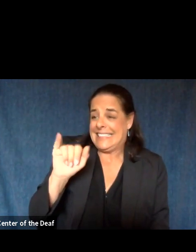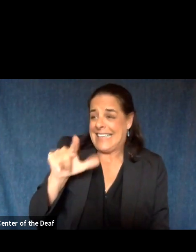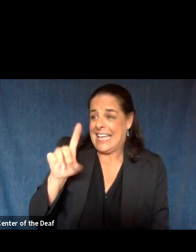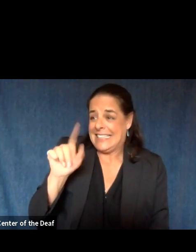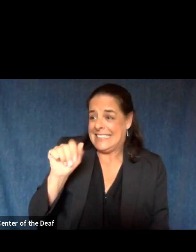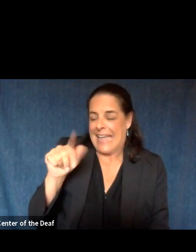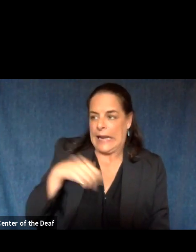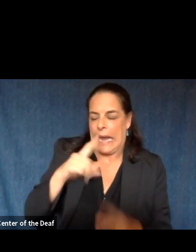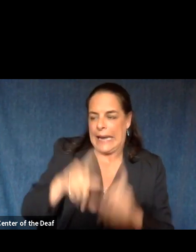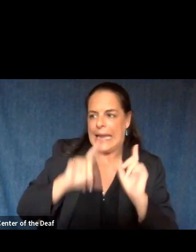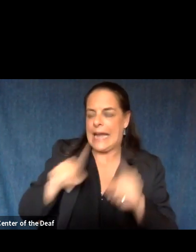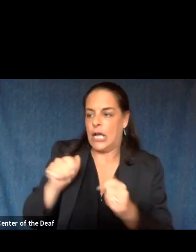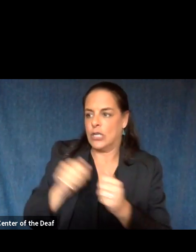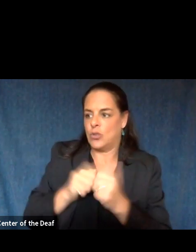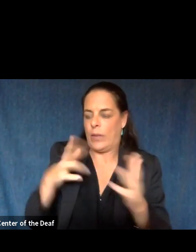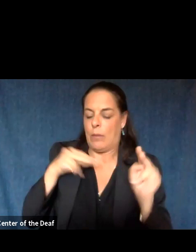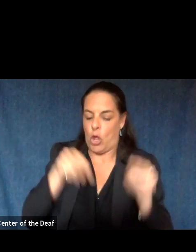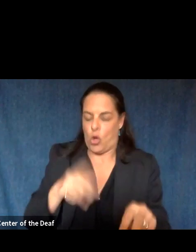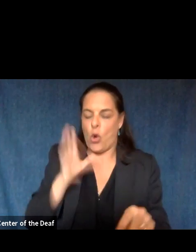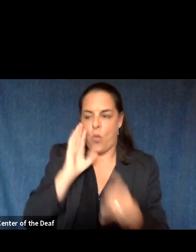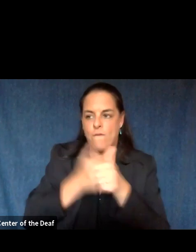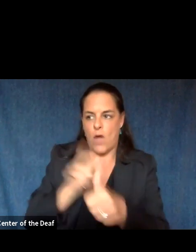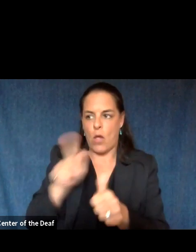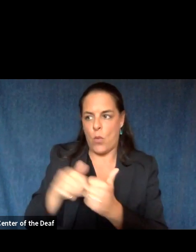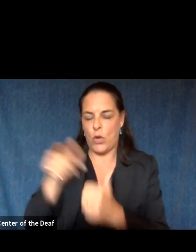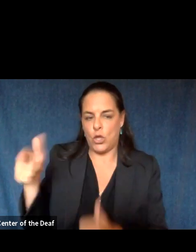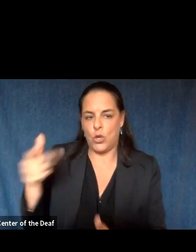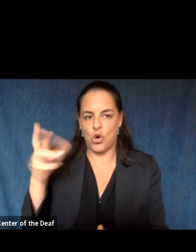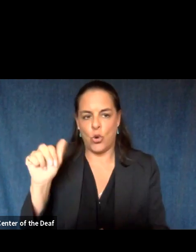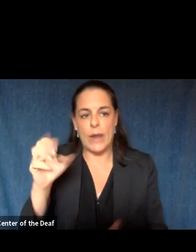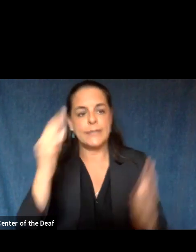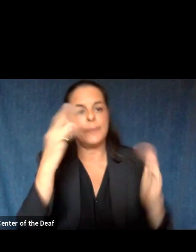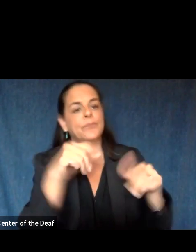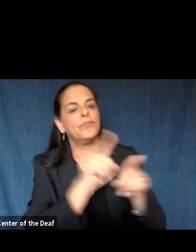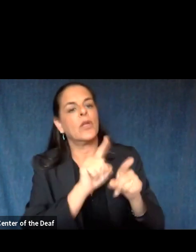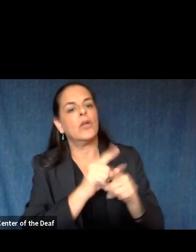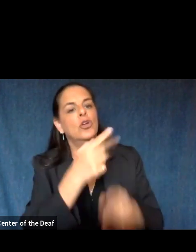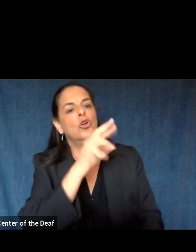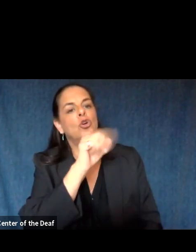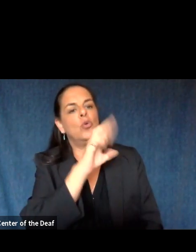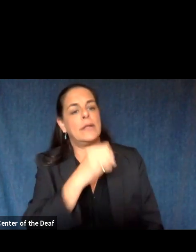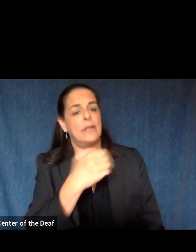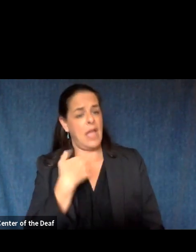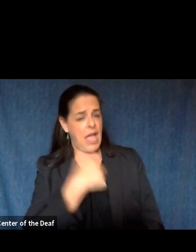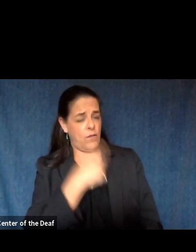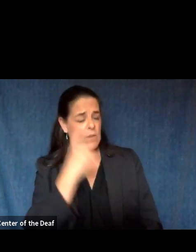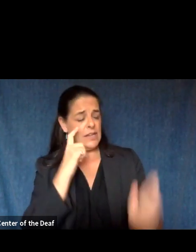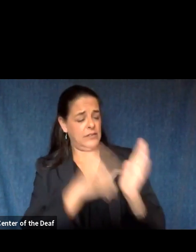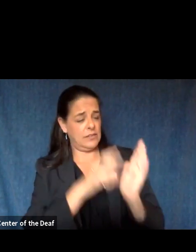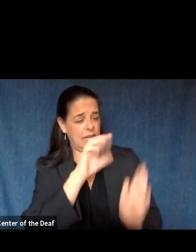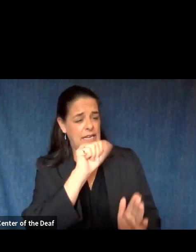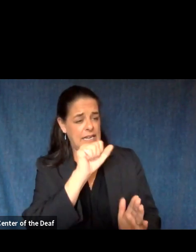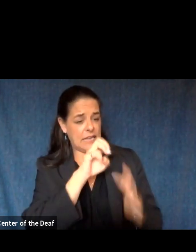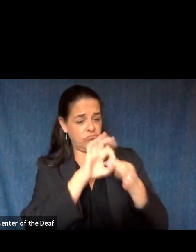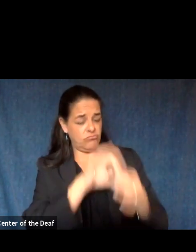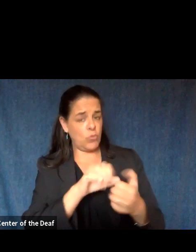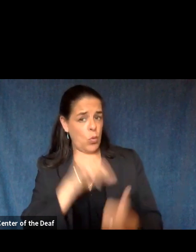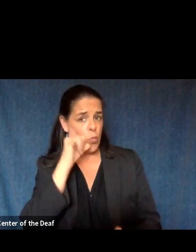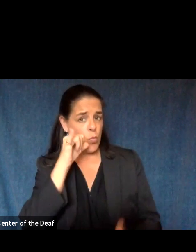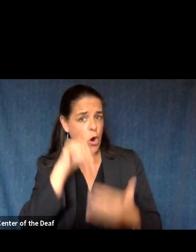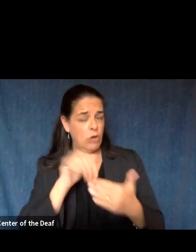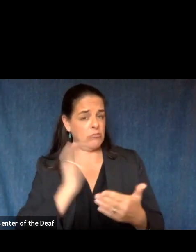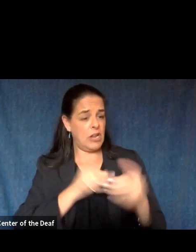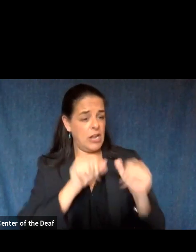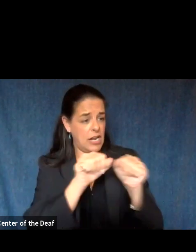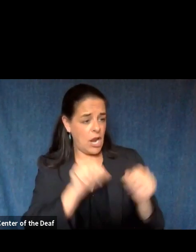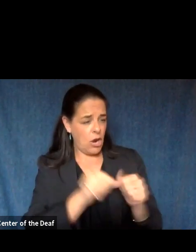at it. So we'll follow up with you, Grace. And then also from Grace with WBIR, have we seen cases connected to bars in our area? Help